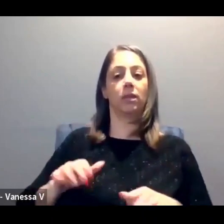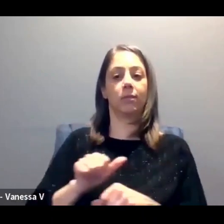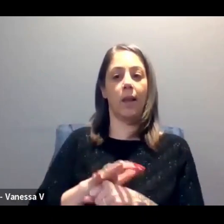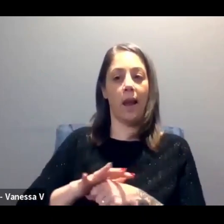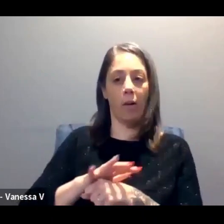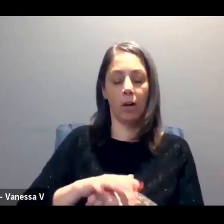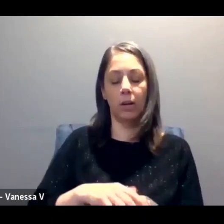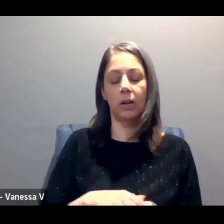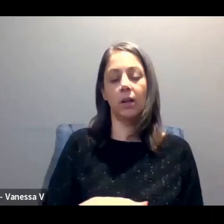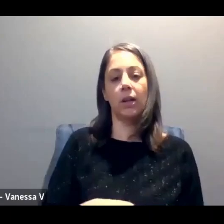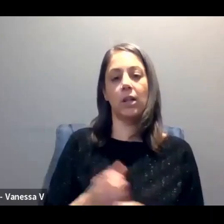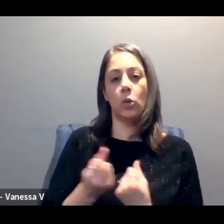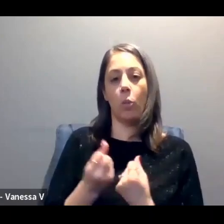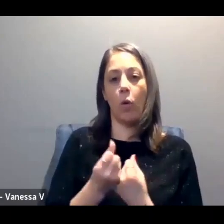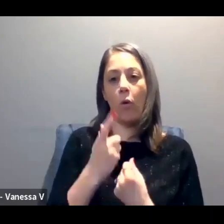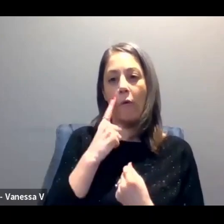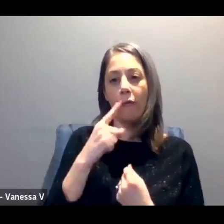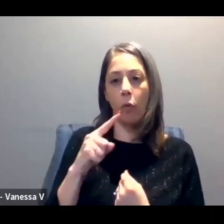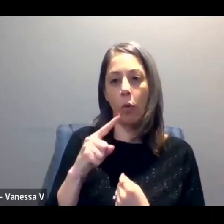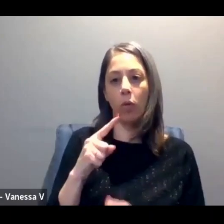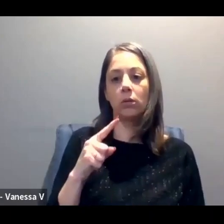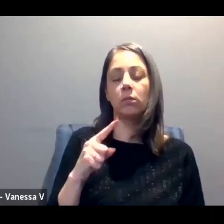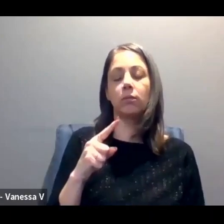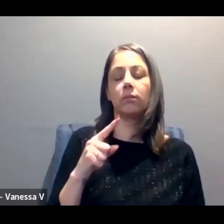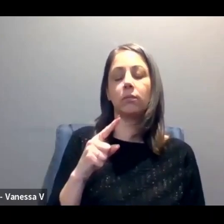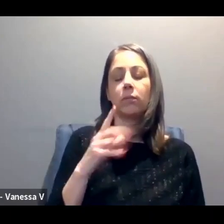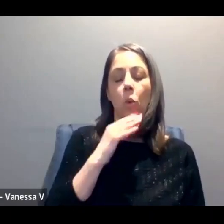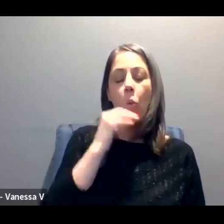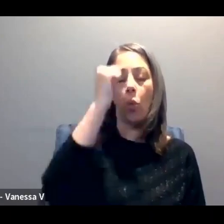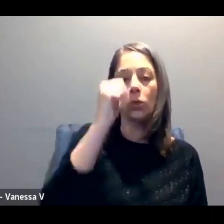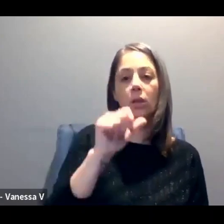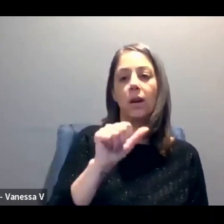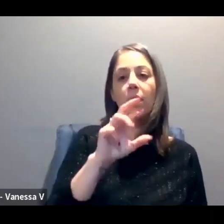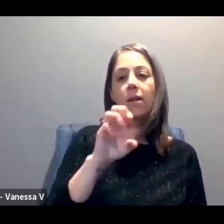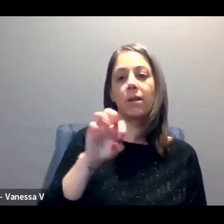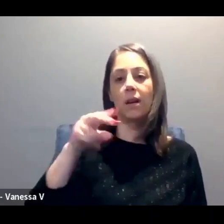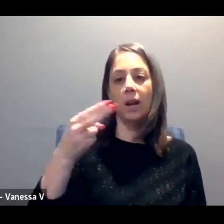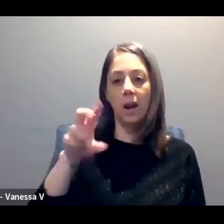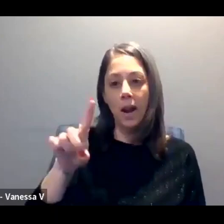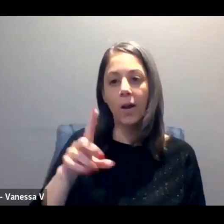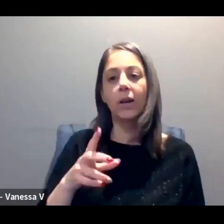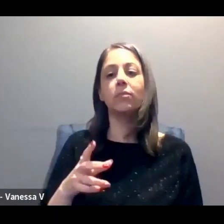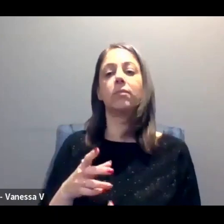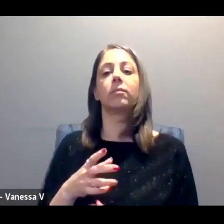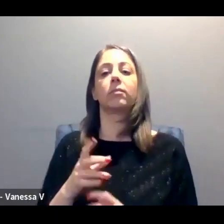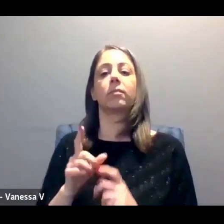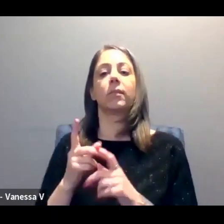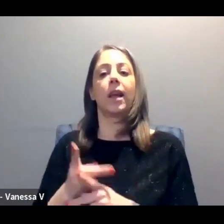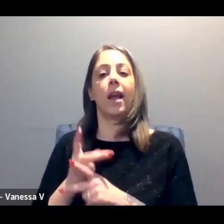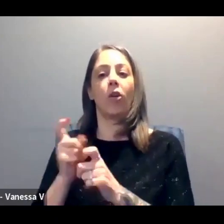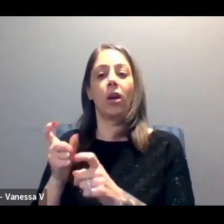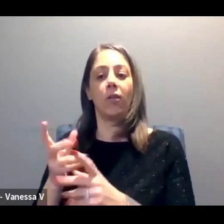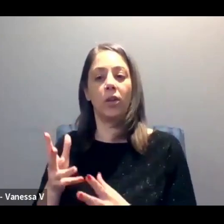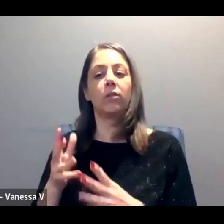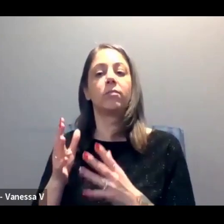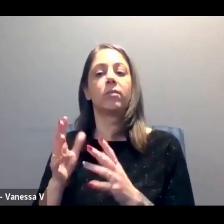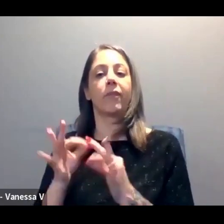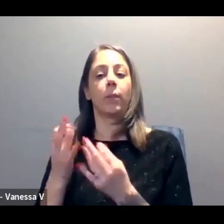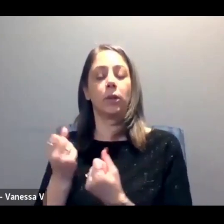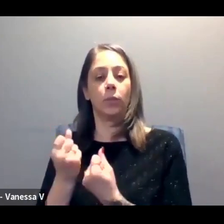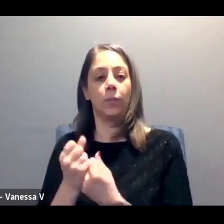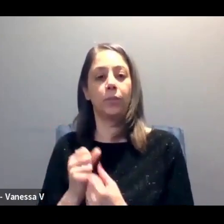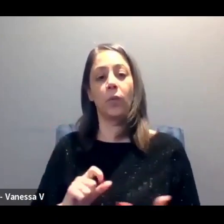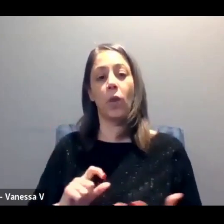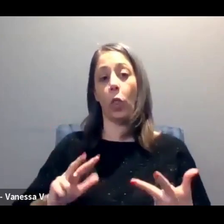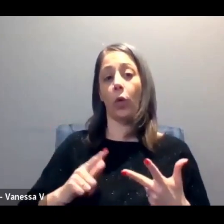again, an aging Arrowhead, along with that caregiver and family support. Then the third area of our function